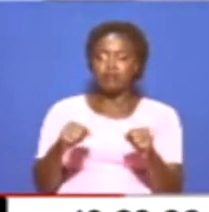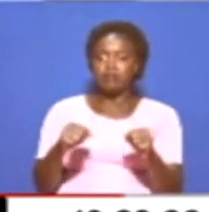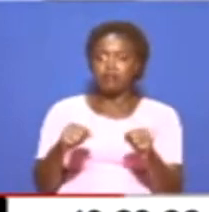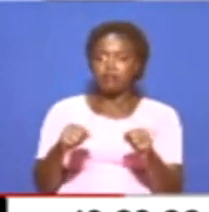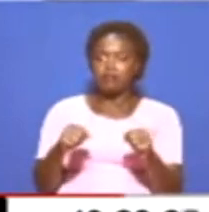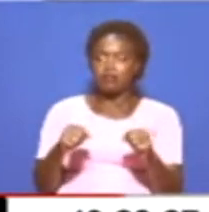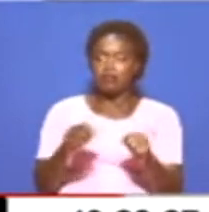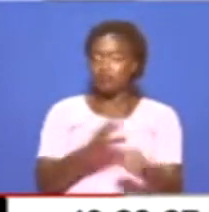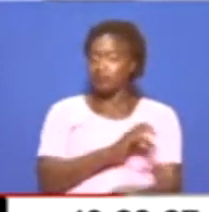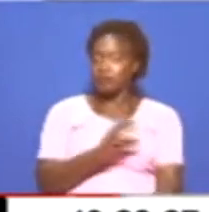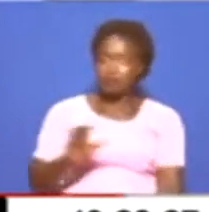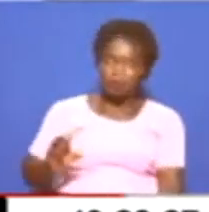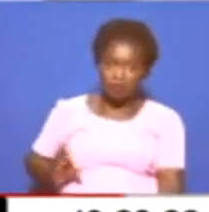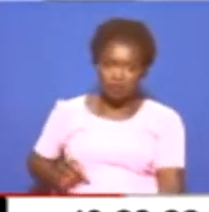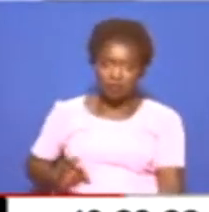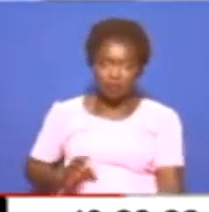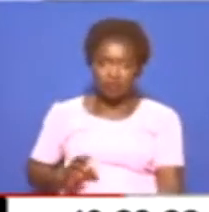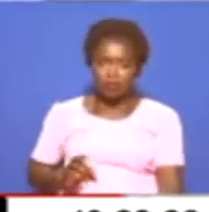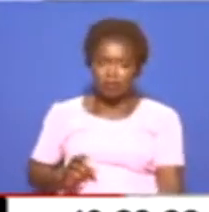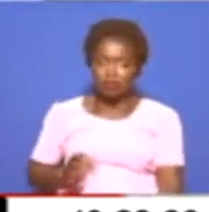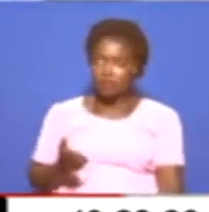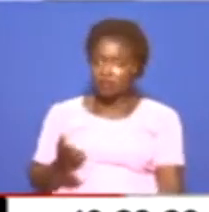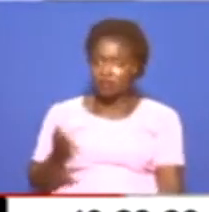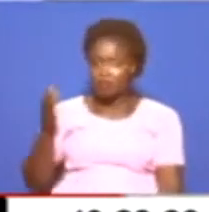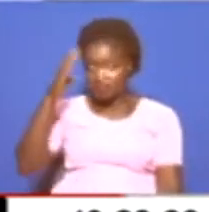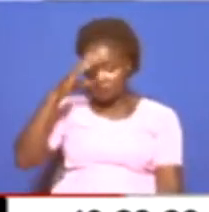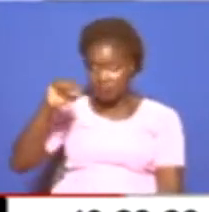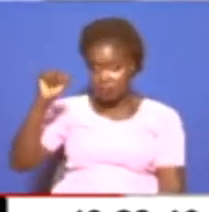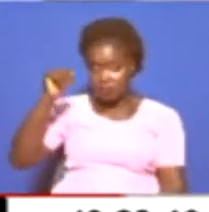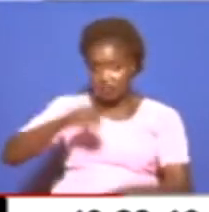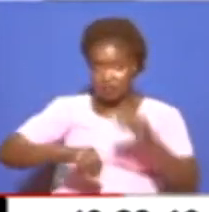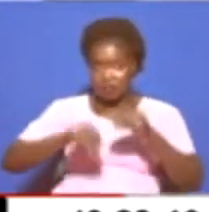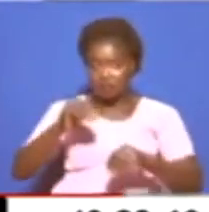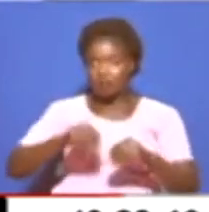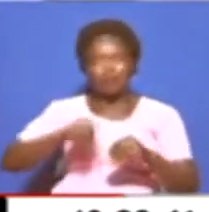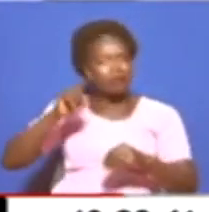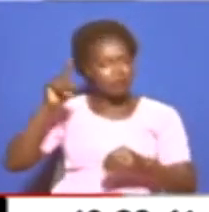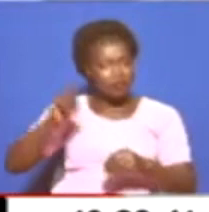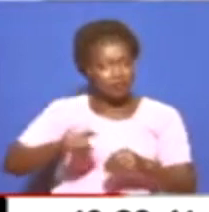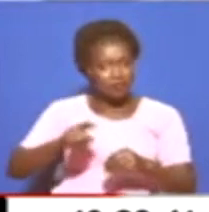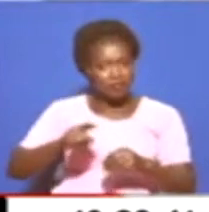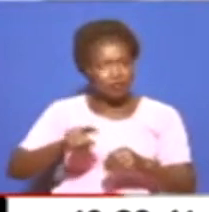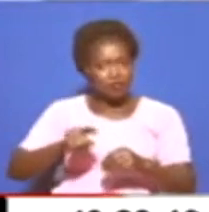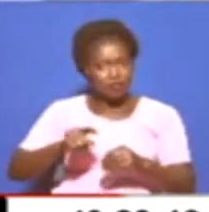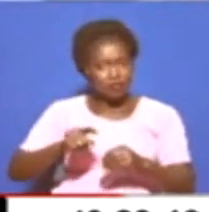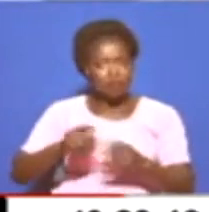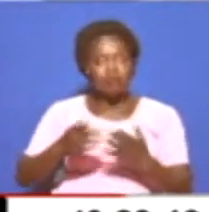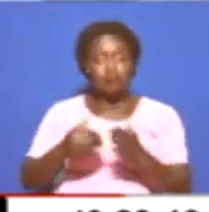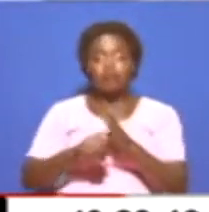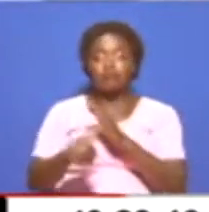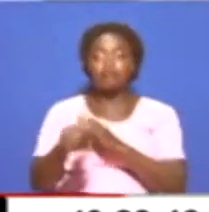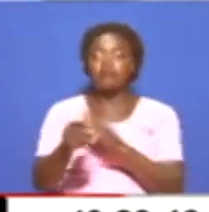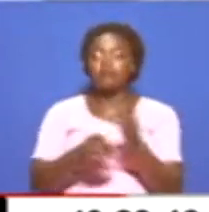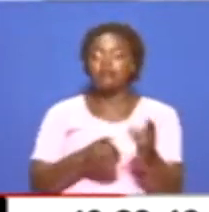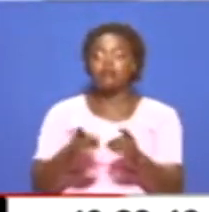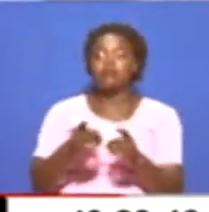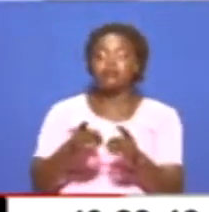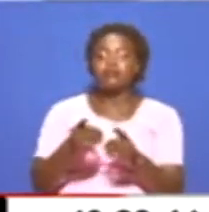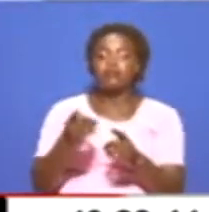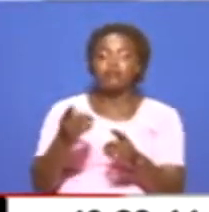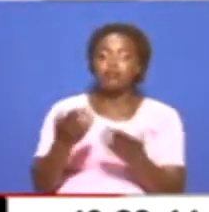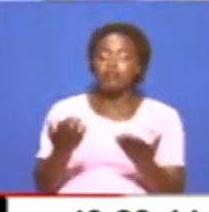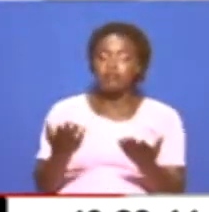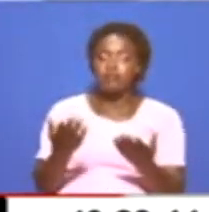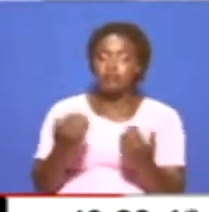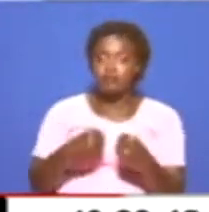commission, when it comes to the presidential election, mm-hmm. must be subordinate to the direction by the chair. Mm-hmm. So that